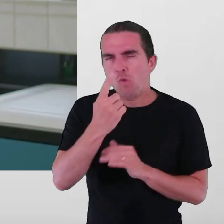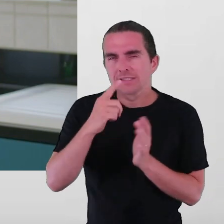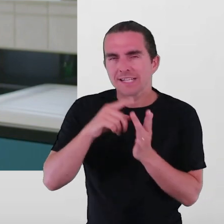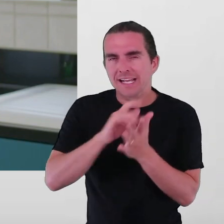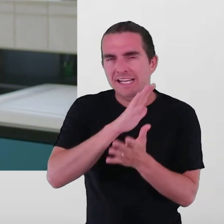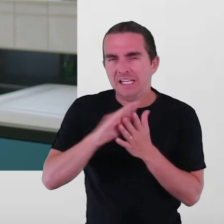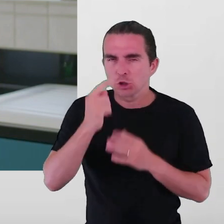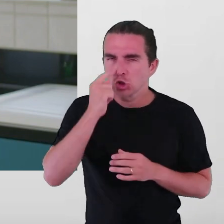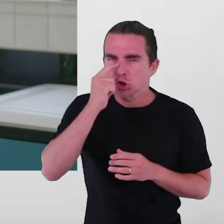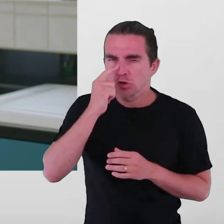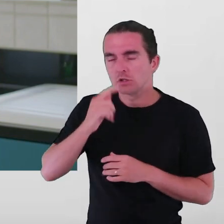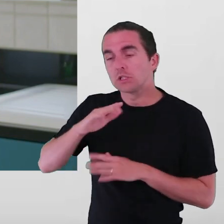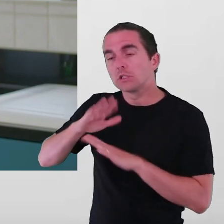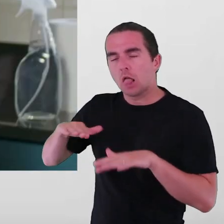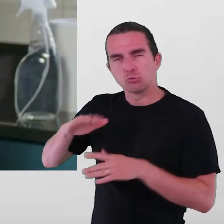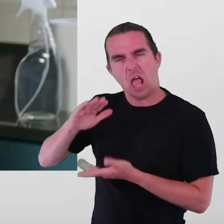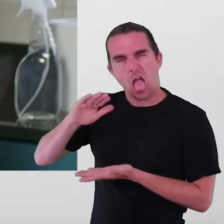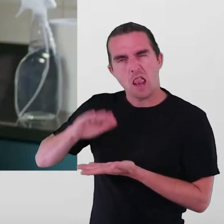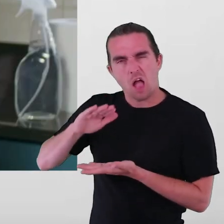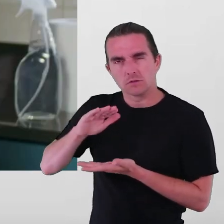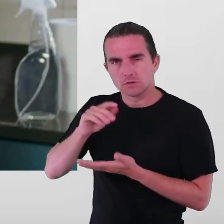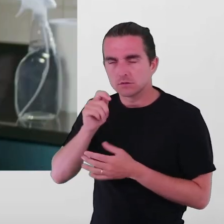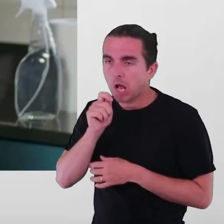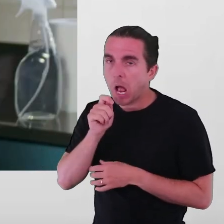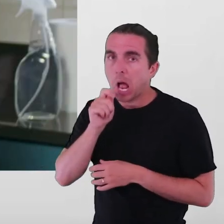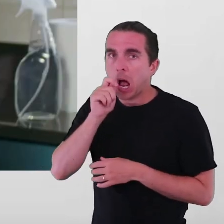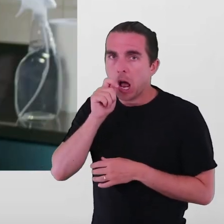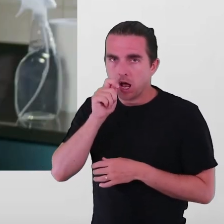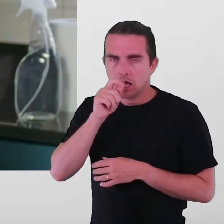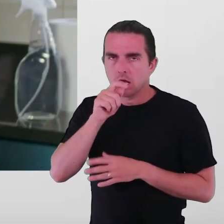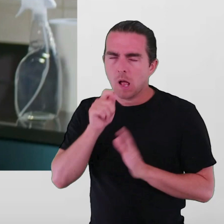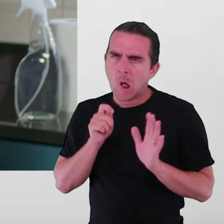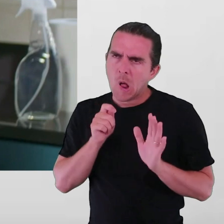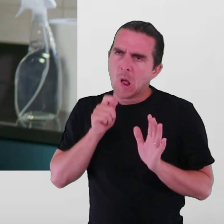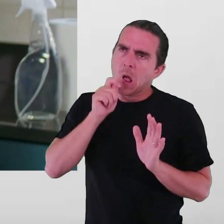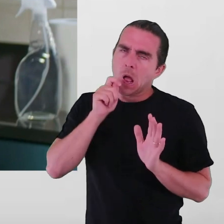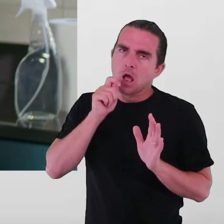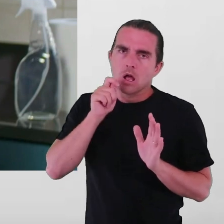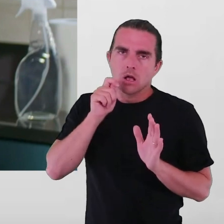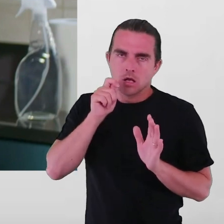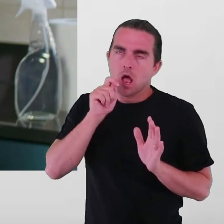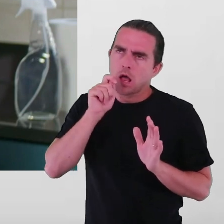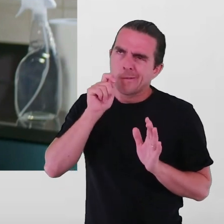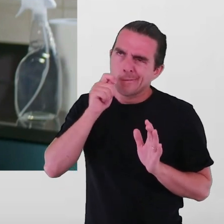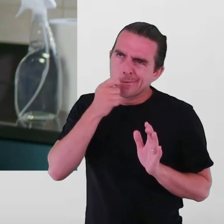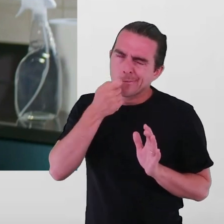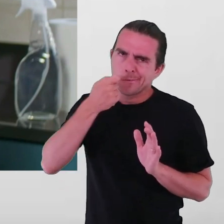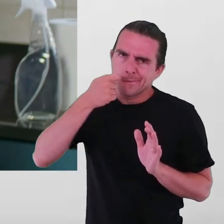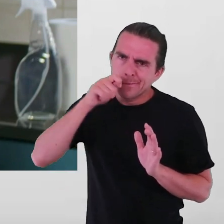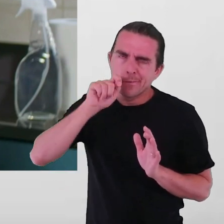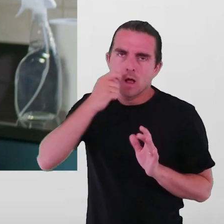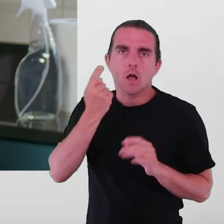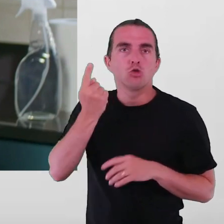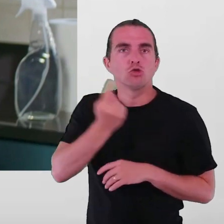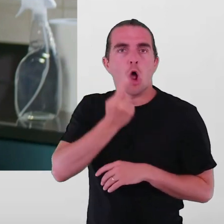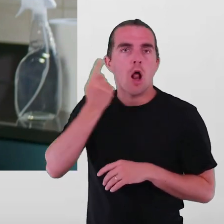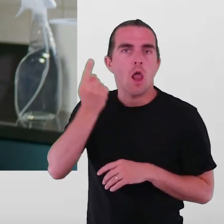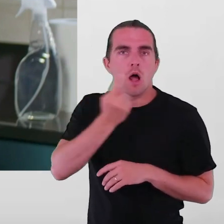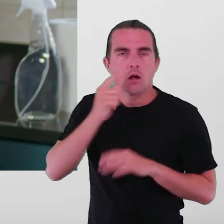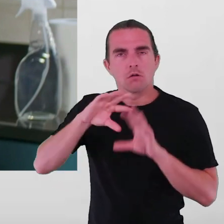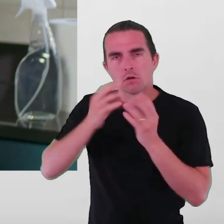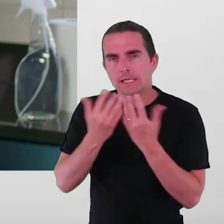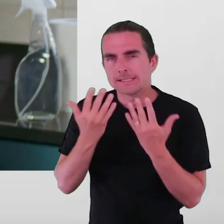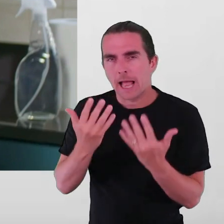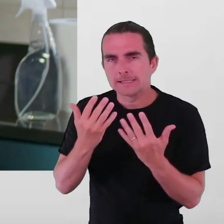It will be less in a child. Roll the swab firmly inside of the nostril, making 10 complete